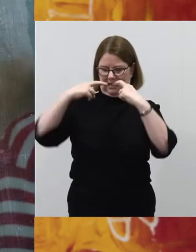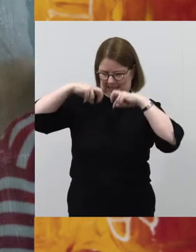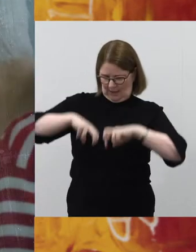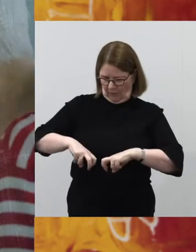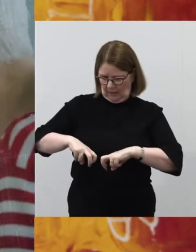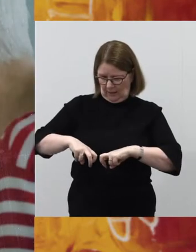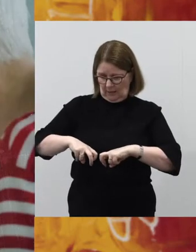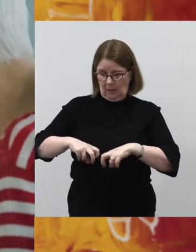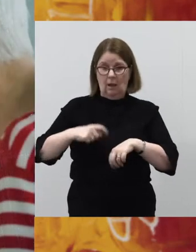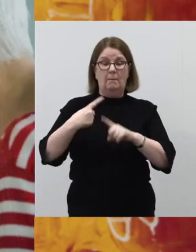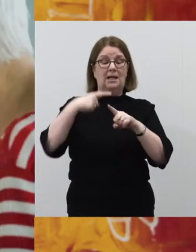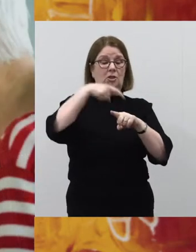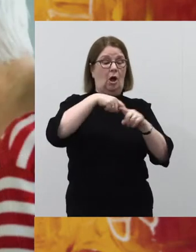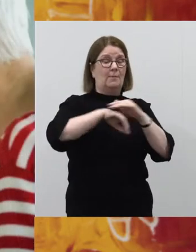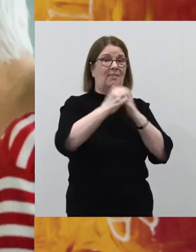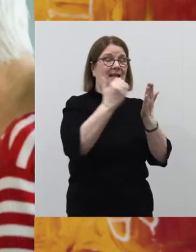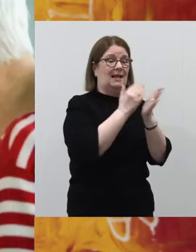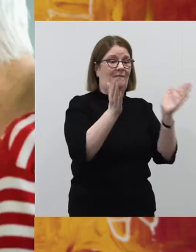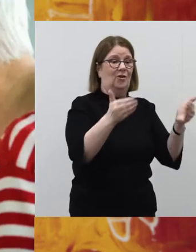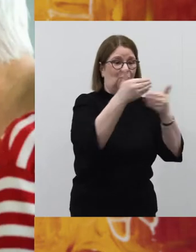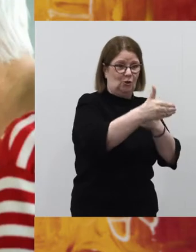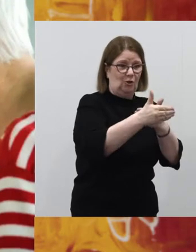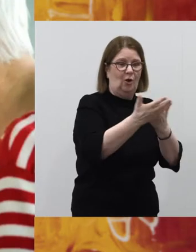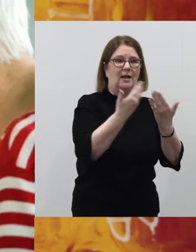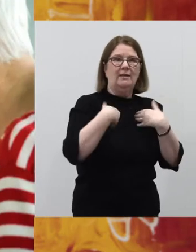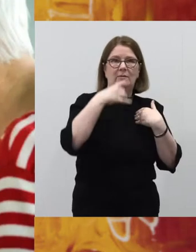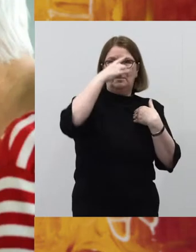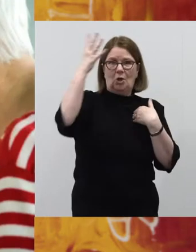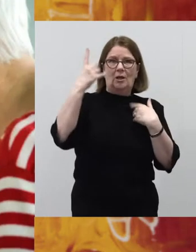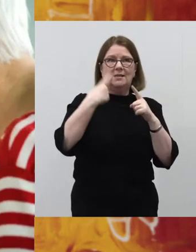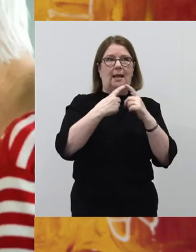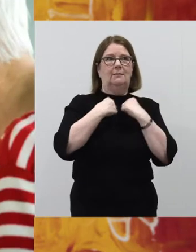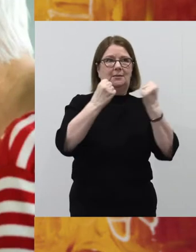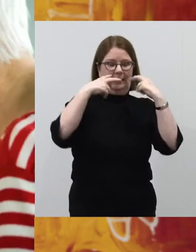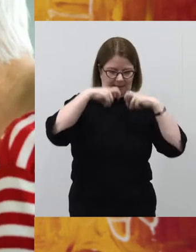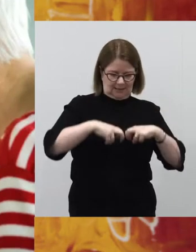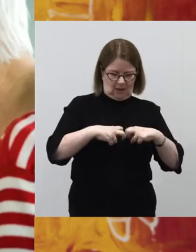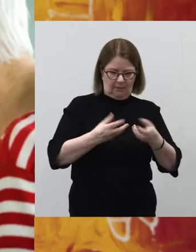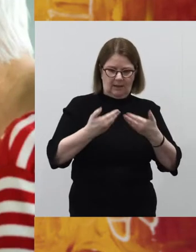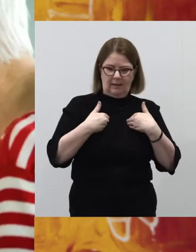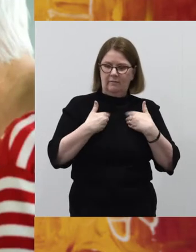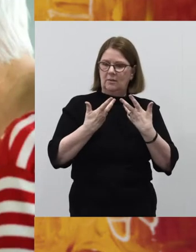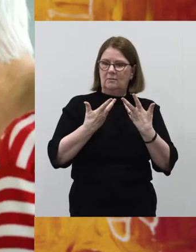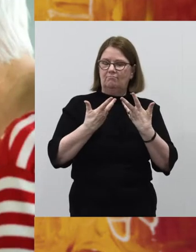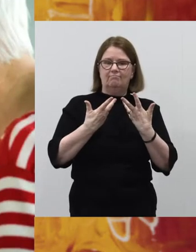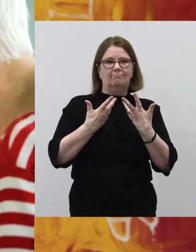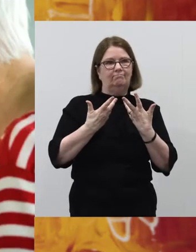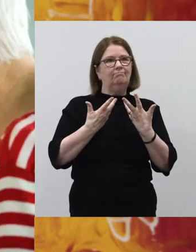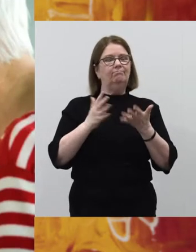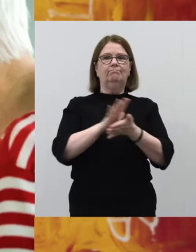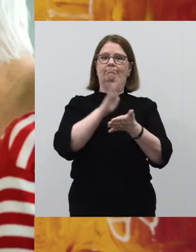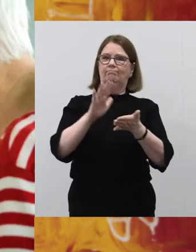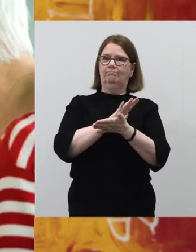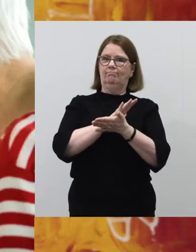outstanding. As you can see, an evaluation revealed 71% decrease in feelings of anxiety, 73% fall